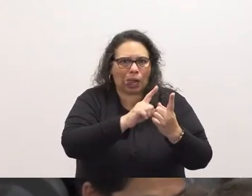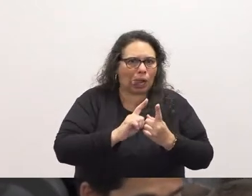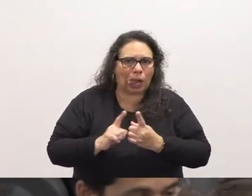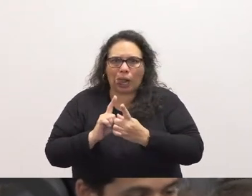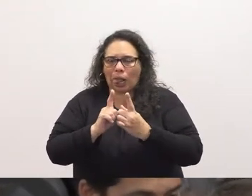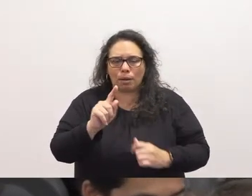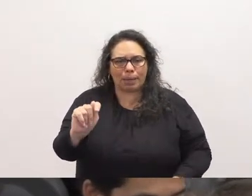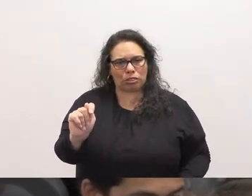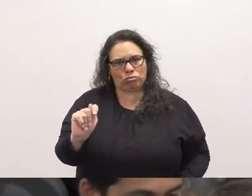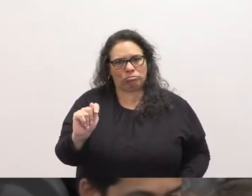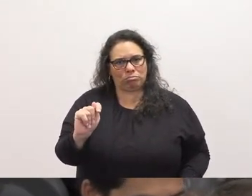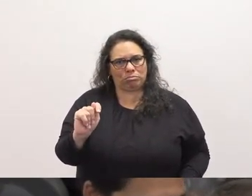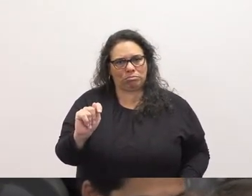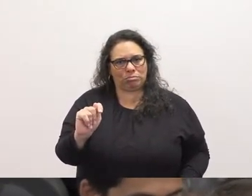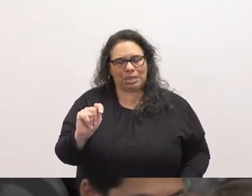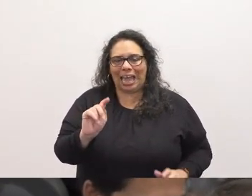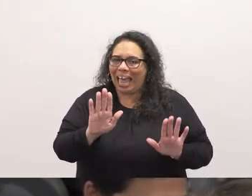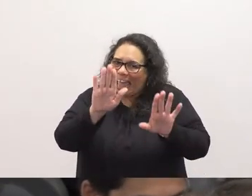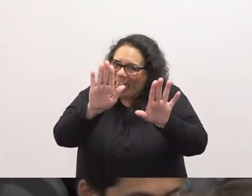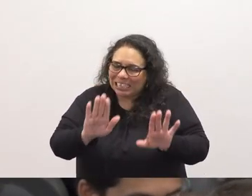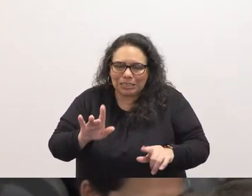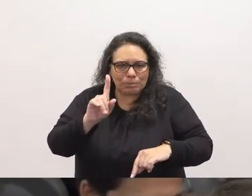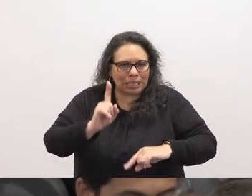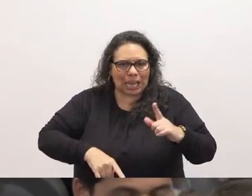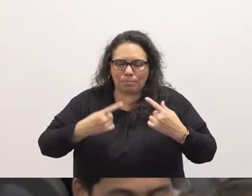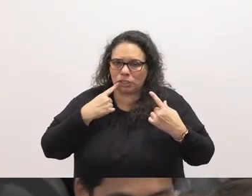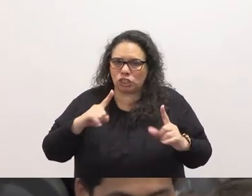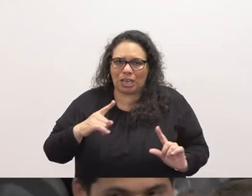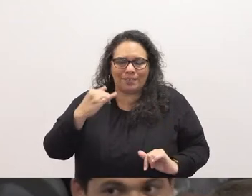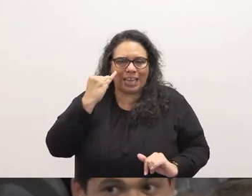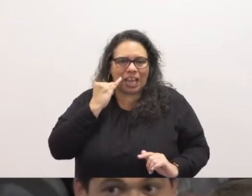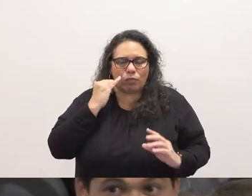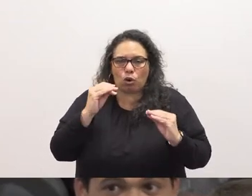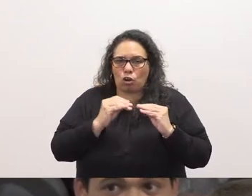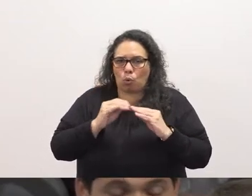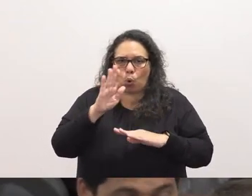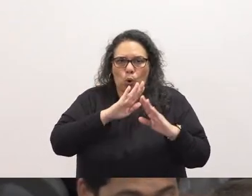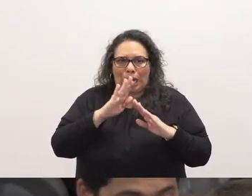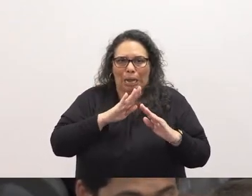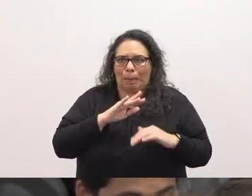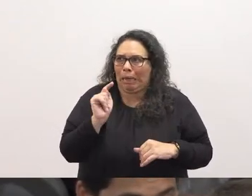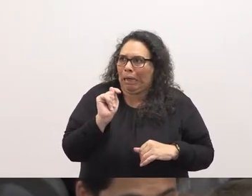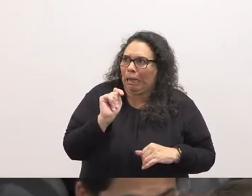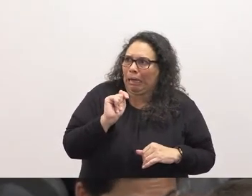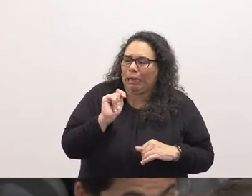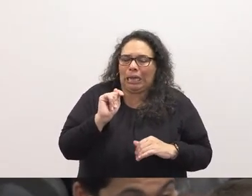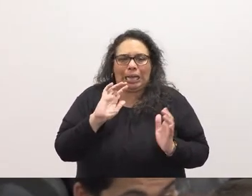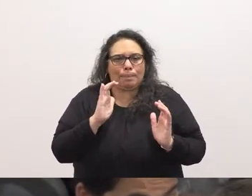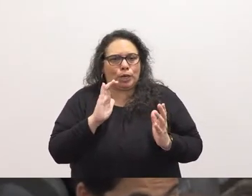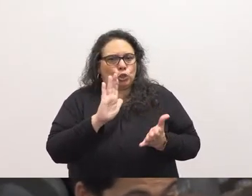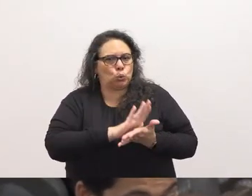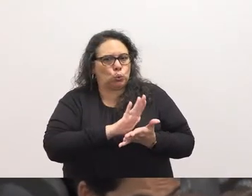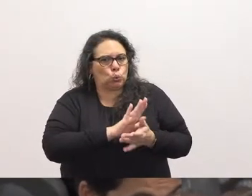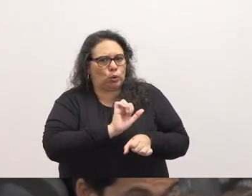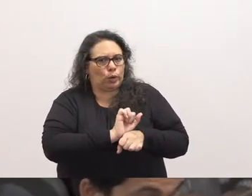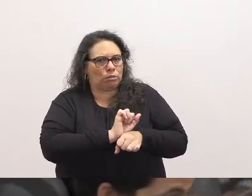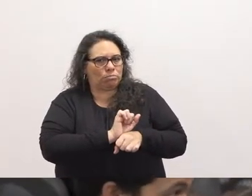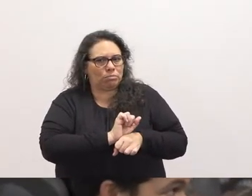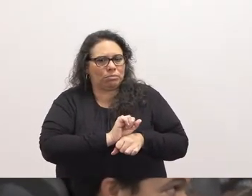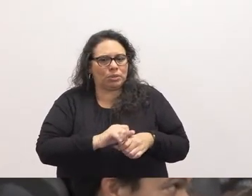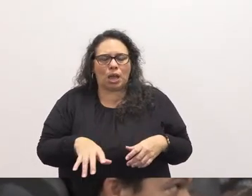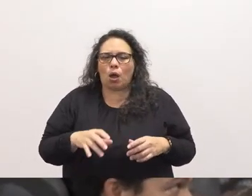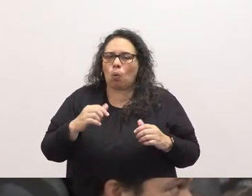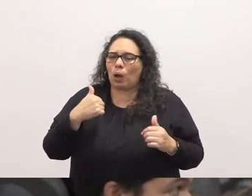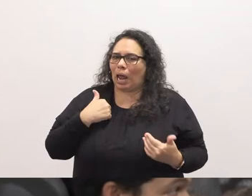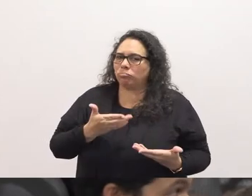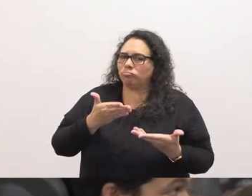needs. Excellence cannot be achieved when we are more worried about our bladder than our schoolwork. When I have raised questions